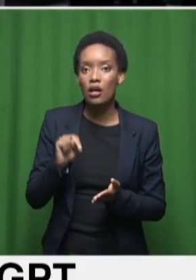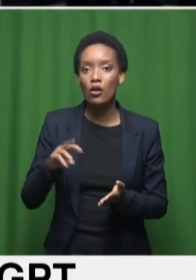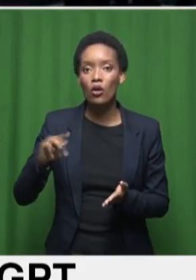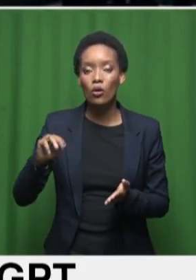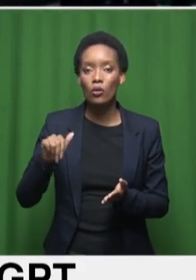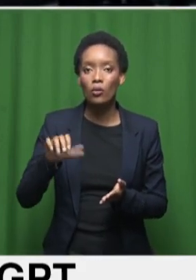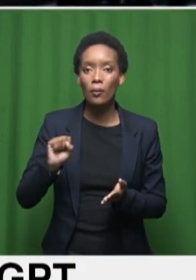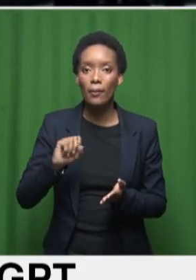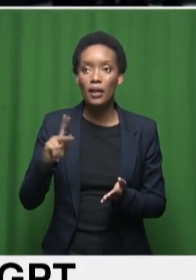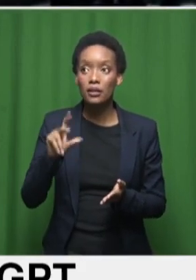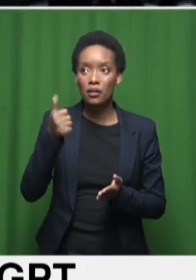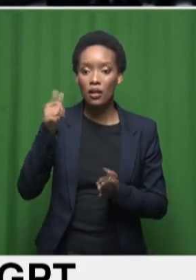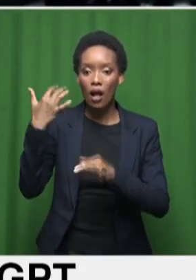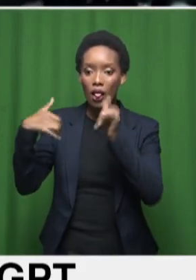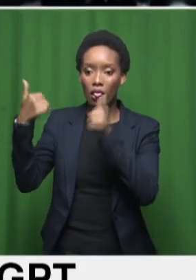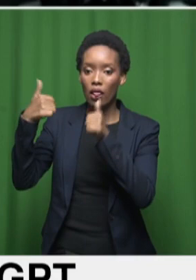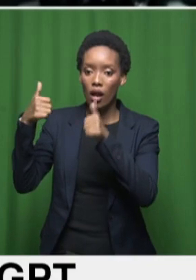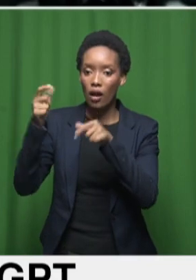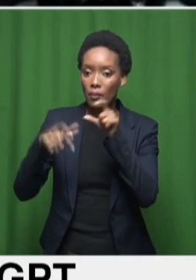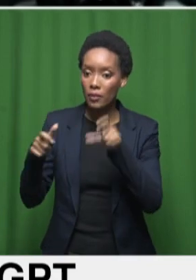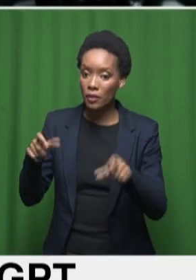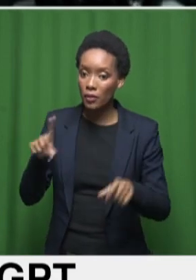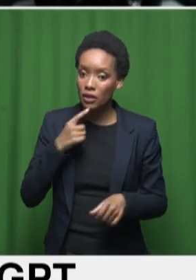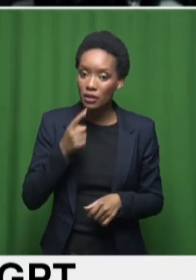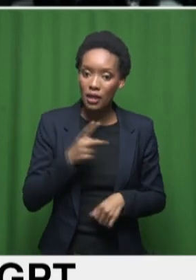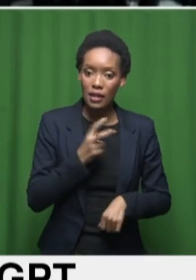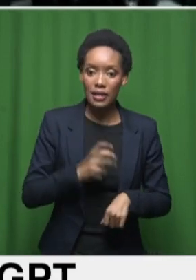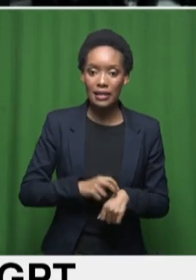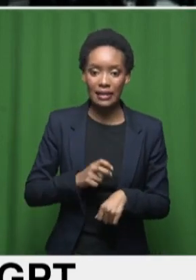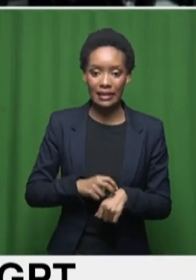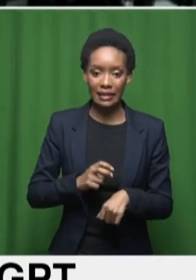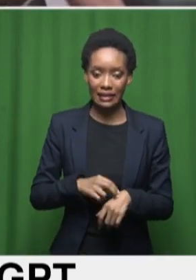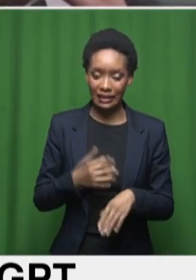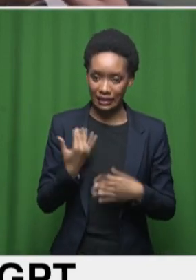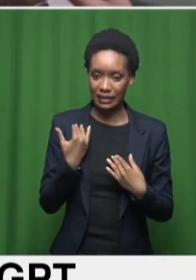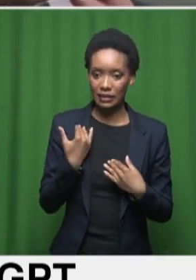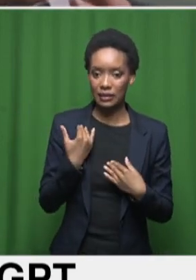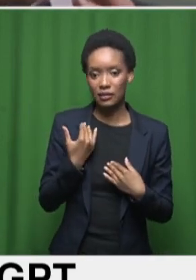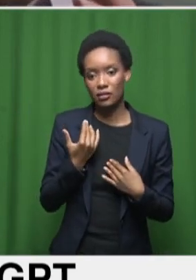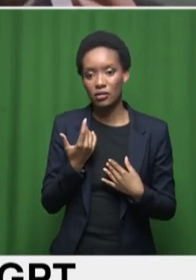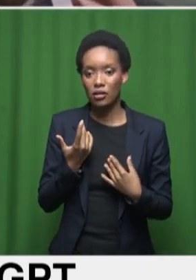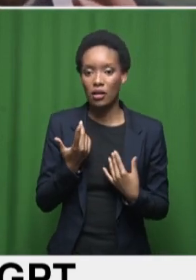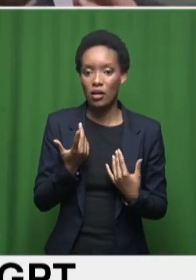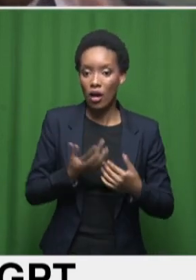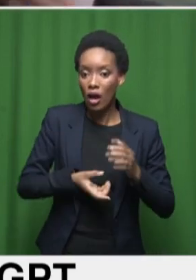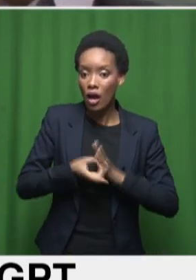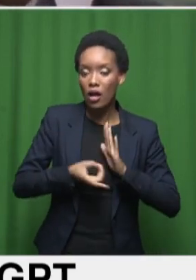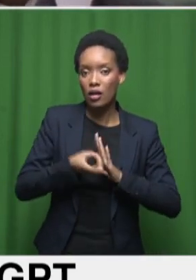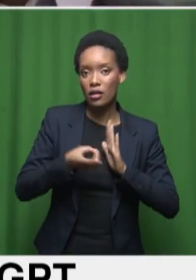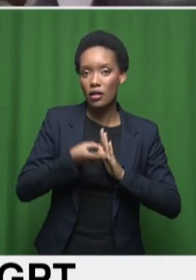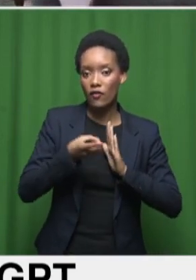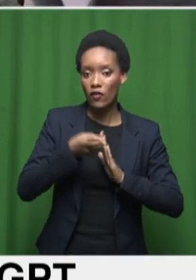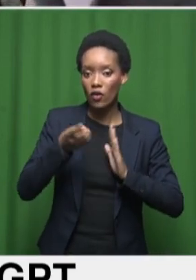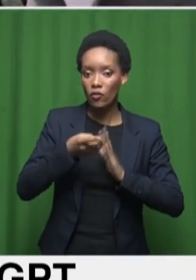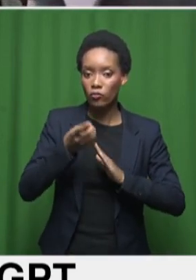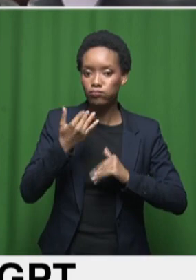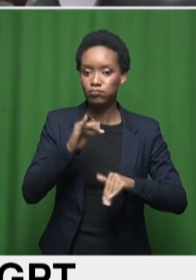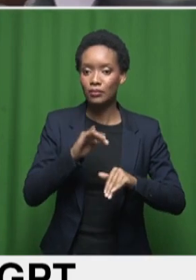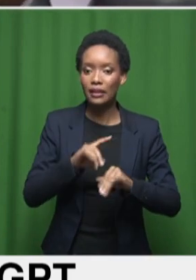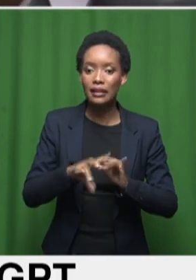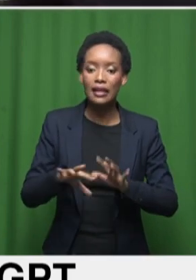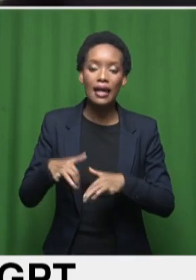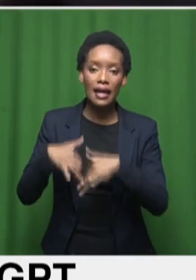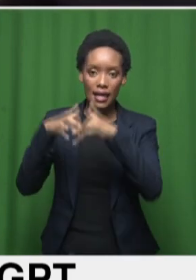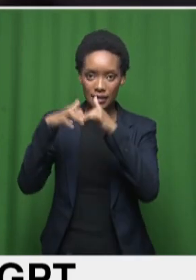tech guys saying there needs to be a pause in the development of artificial intelligence until they've been able to establish